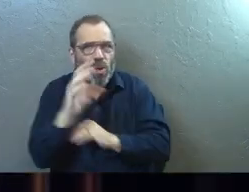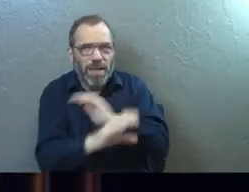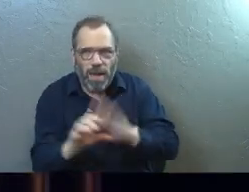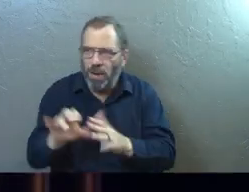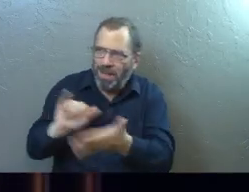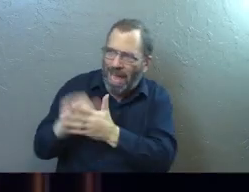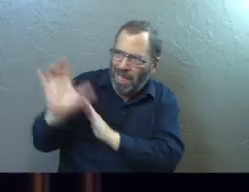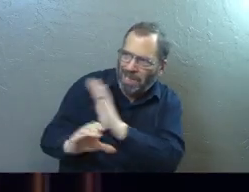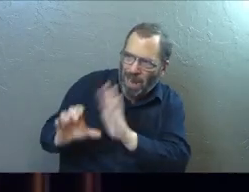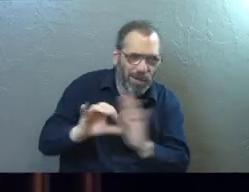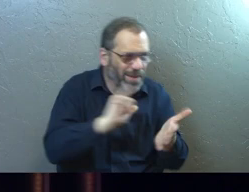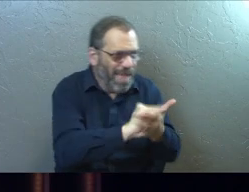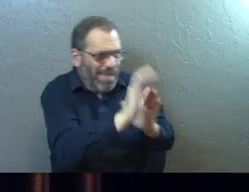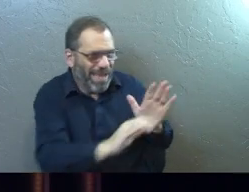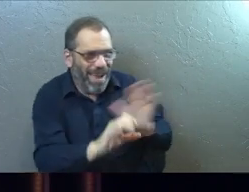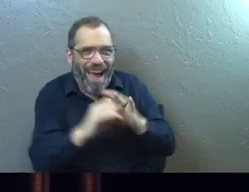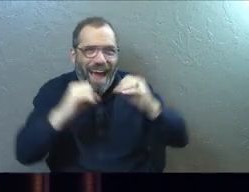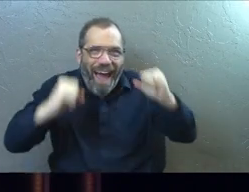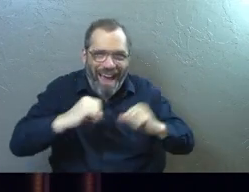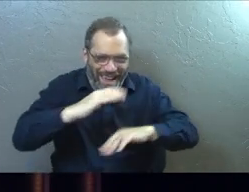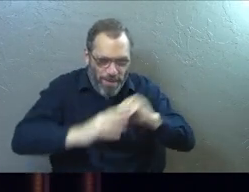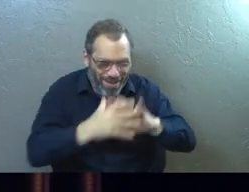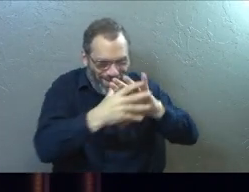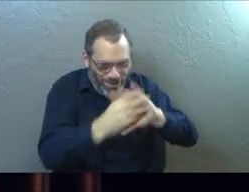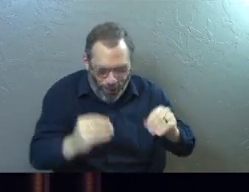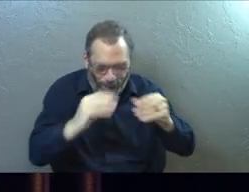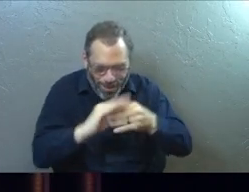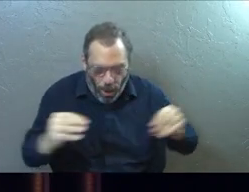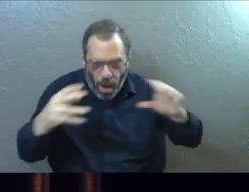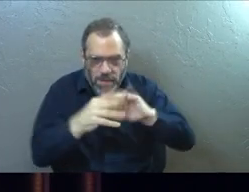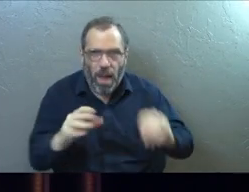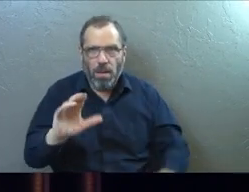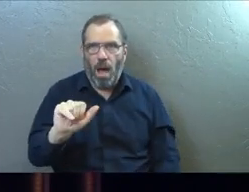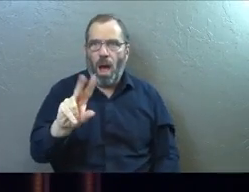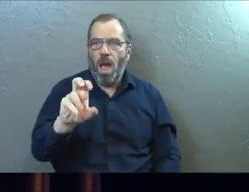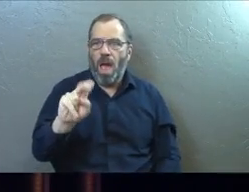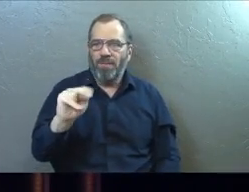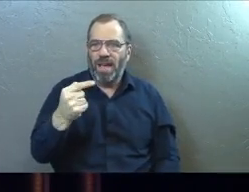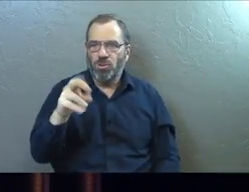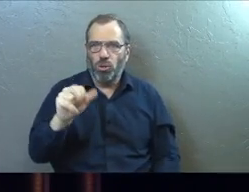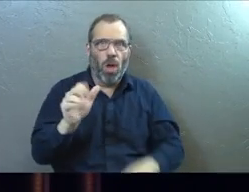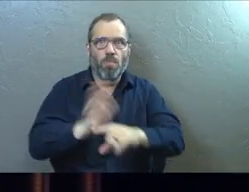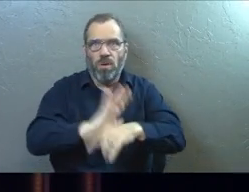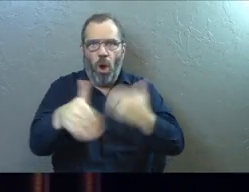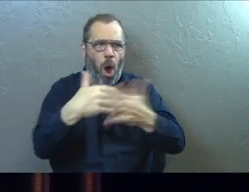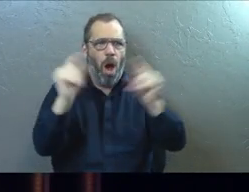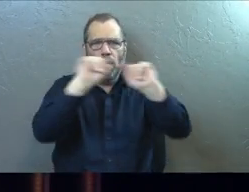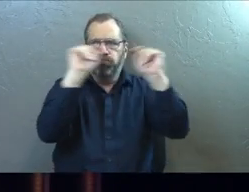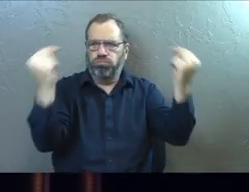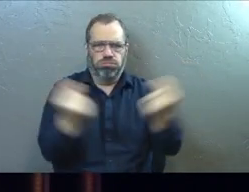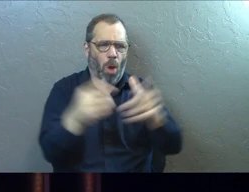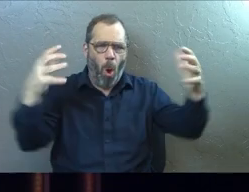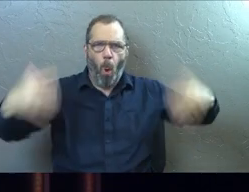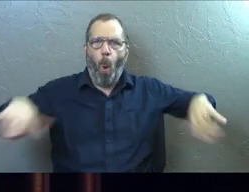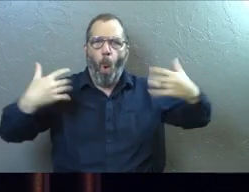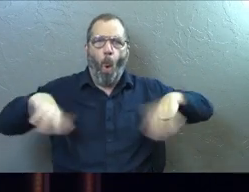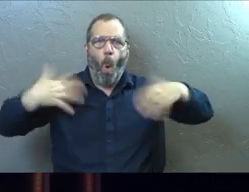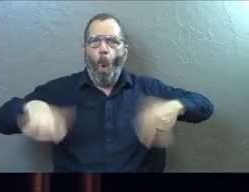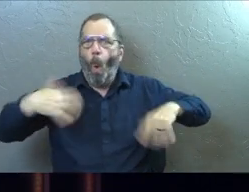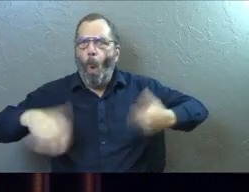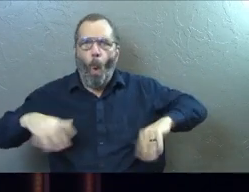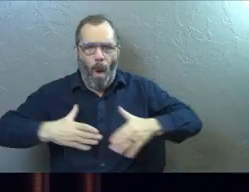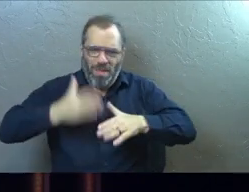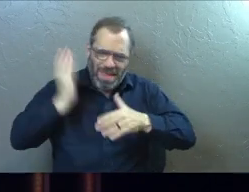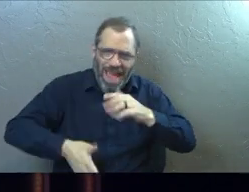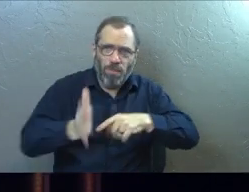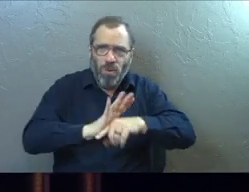and this character and this character. And you're like, we're building towards something. And then Avengers came out in this movie where they're all teaming up together. Awesome movie. At